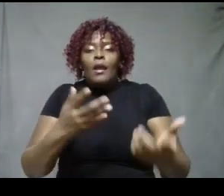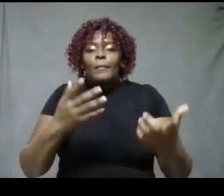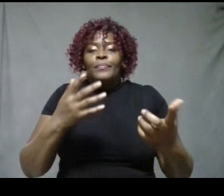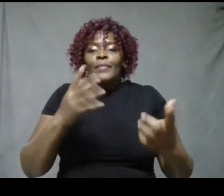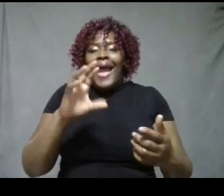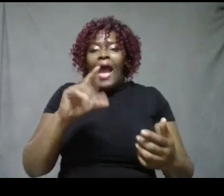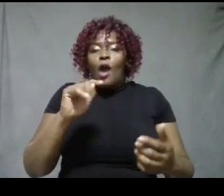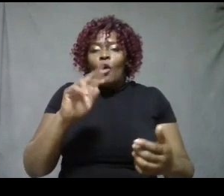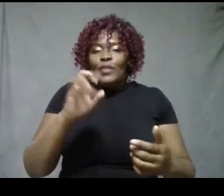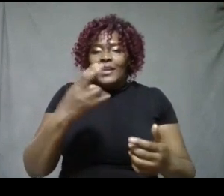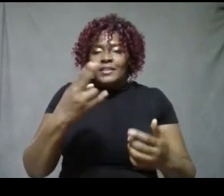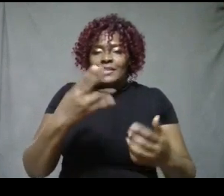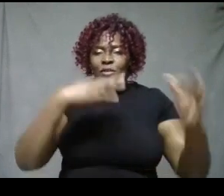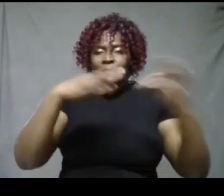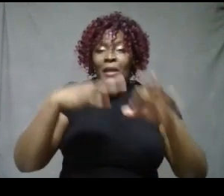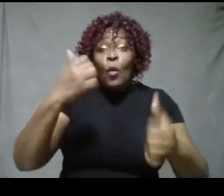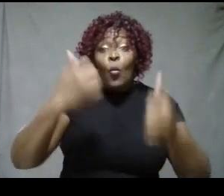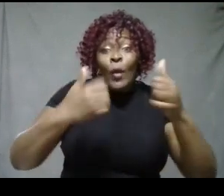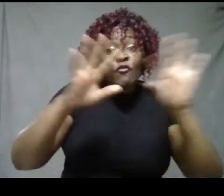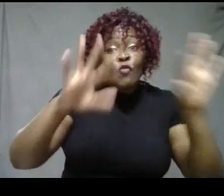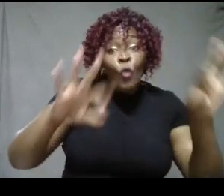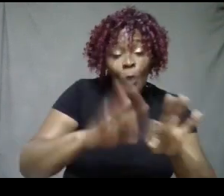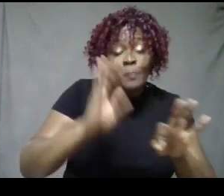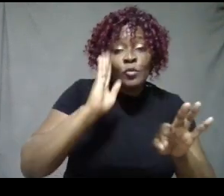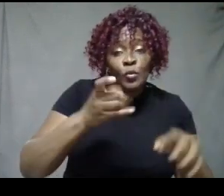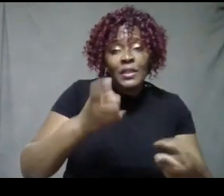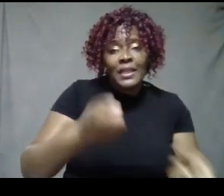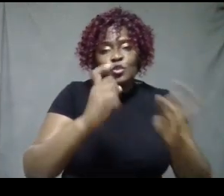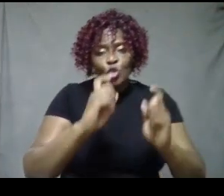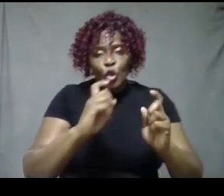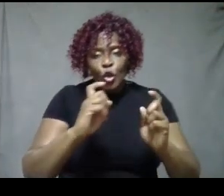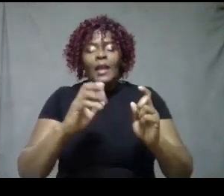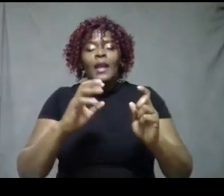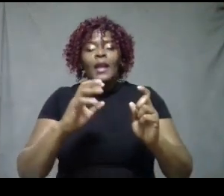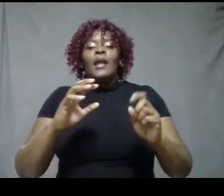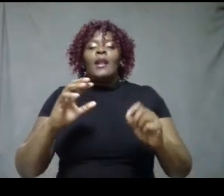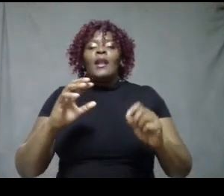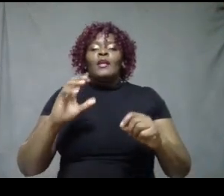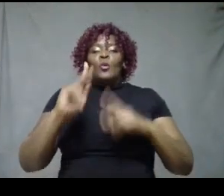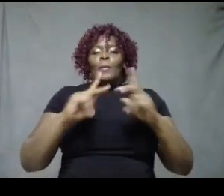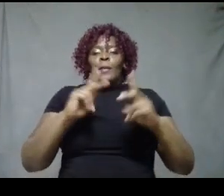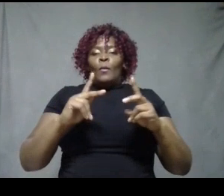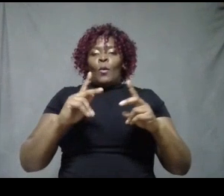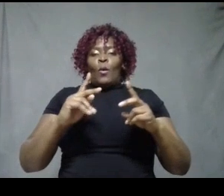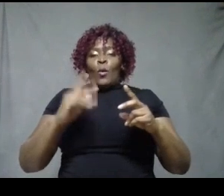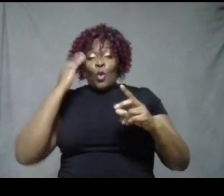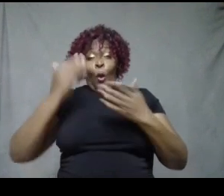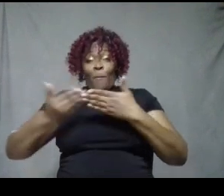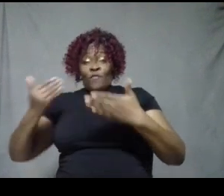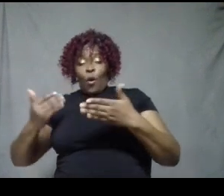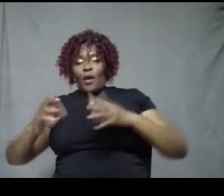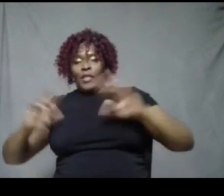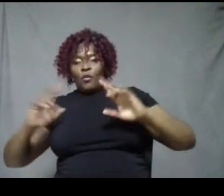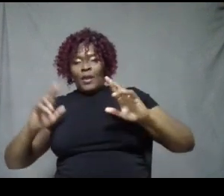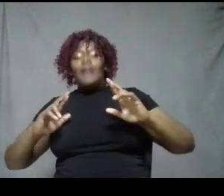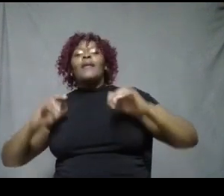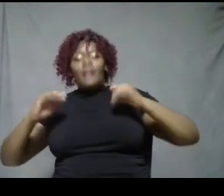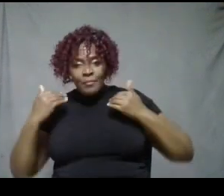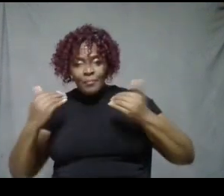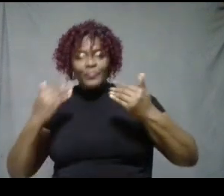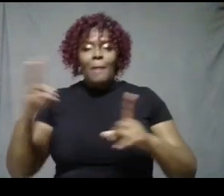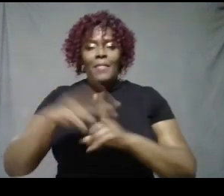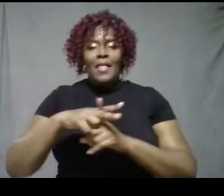prepping everybody for when the application portal does open up. Everybody will be ready to go. It'll run smoother. We'll get the money out faster. It'll just be easier